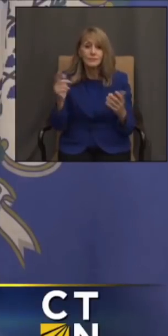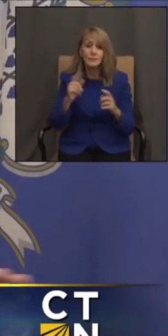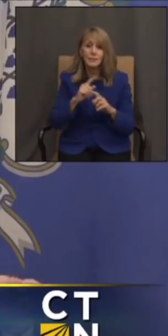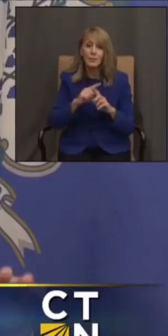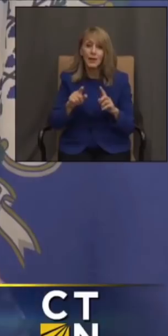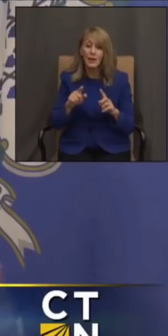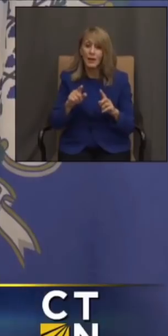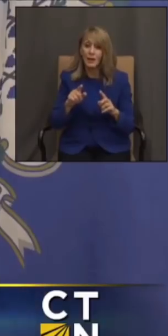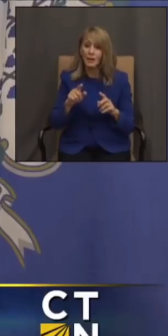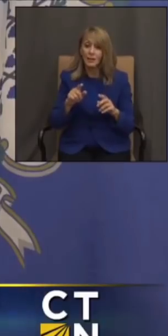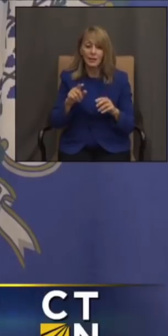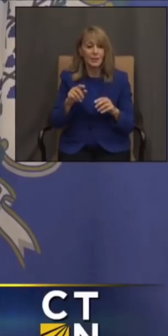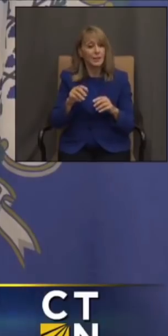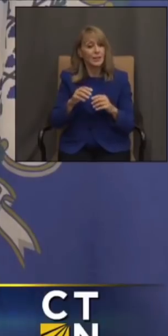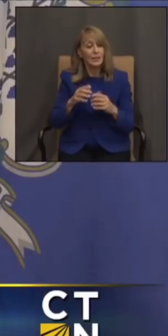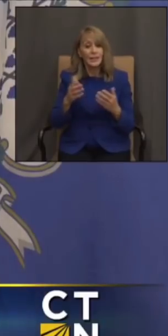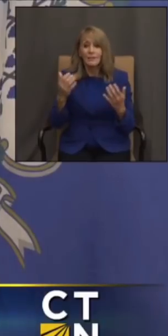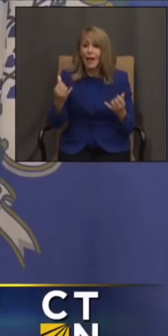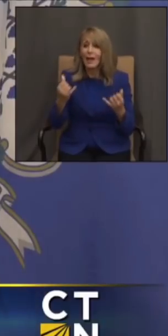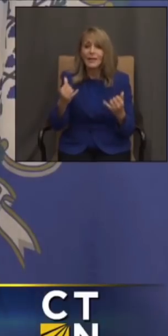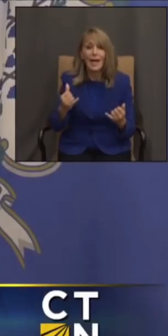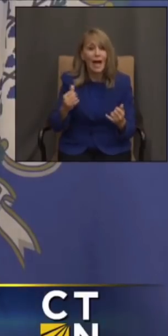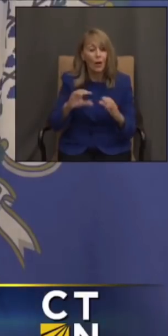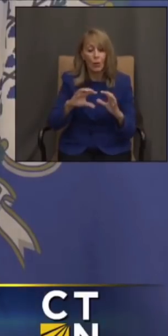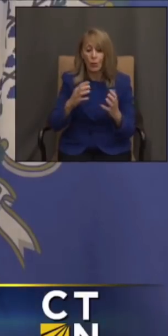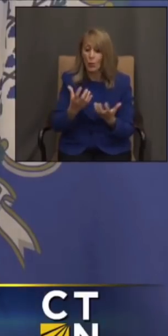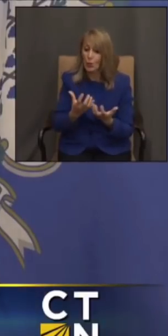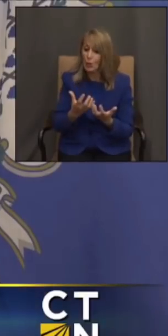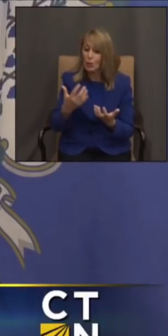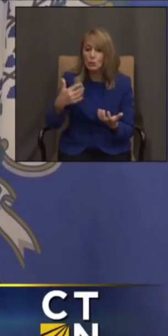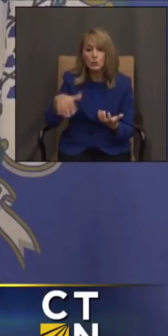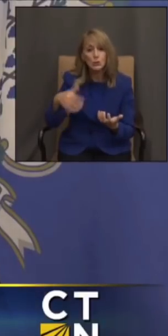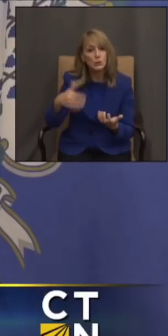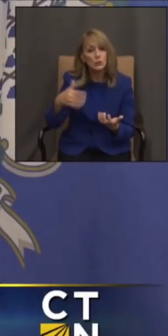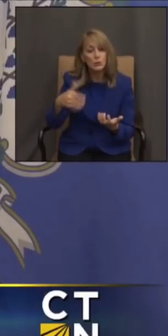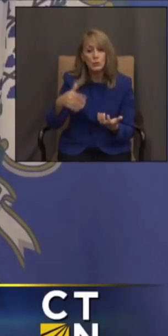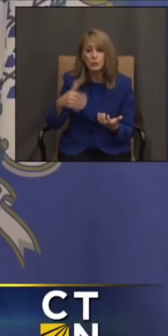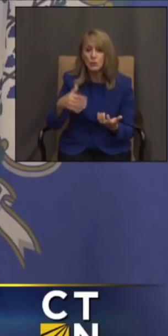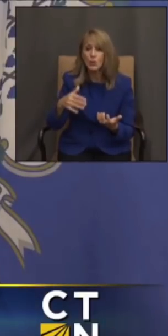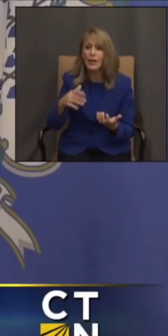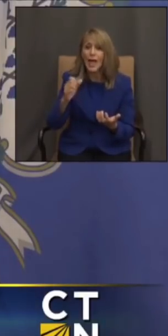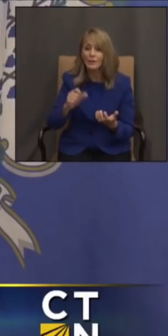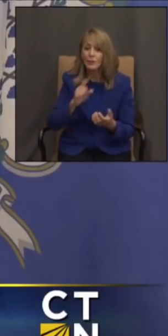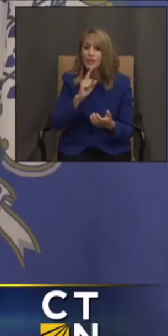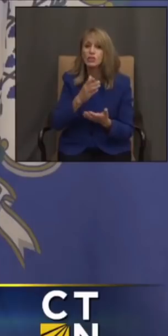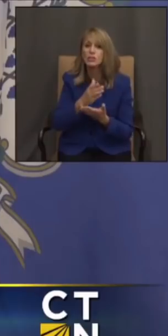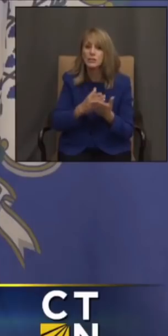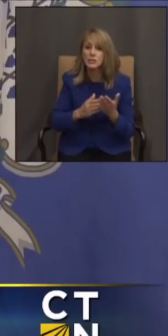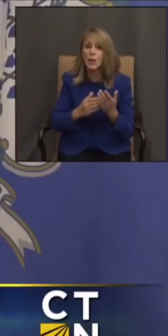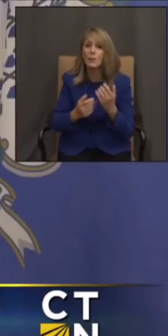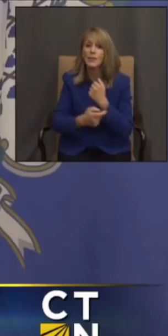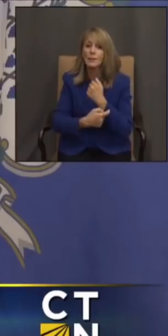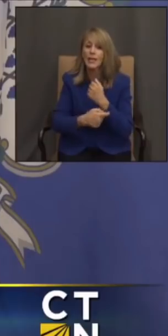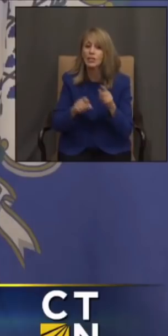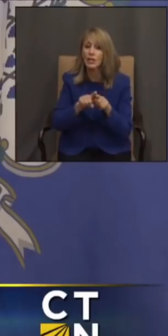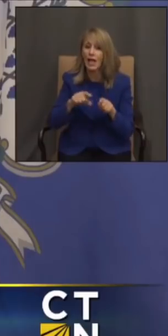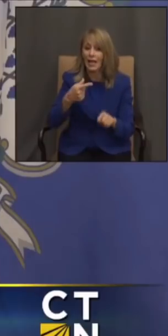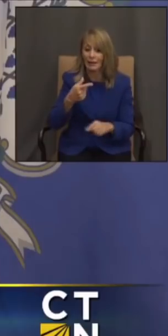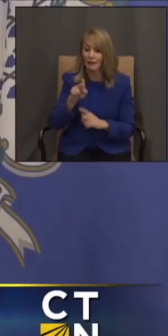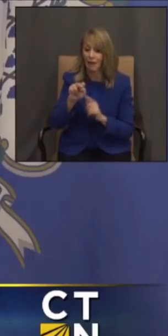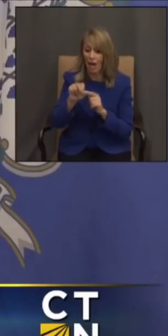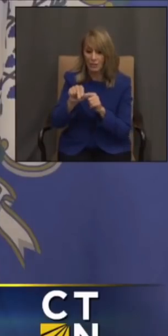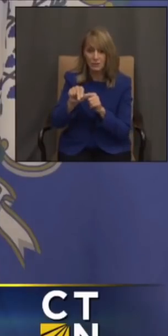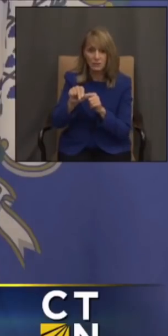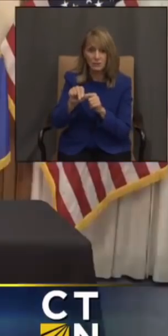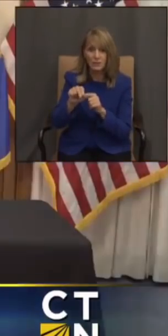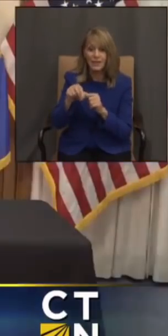civilization has got a thin veneer, and we really got to work hard to take some of these temptations off the table, and that includes guns in the hands of people who are